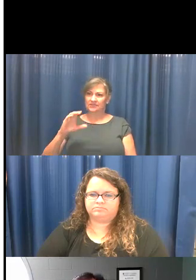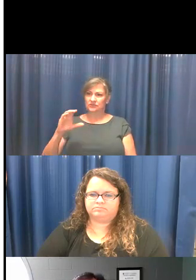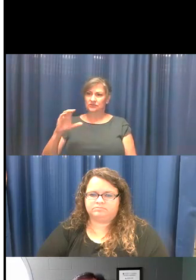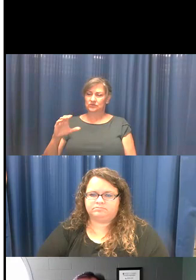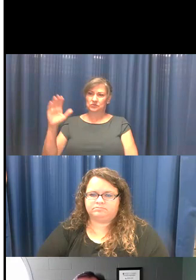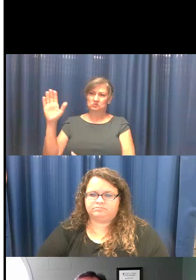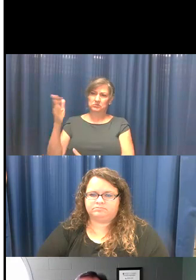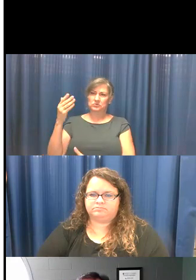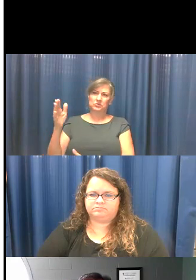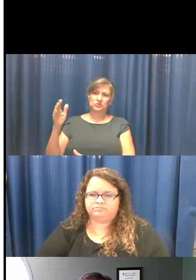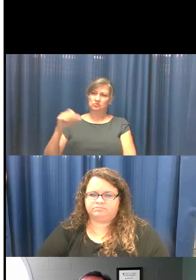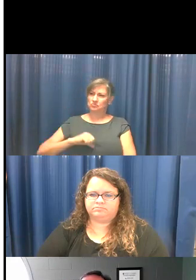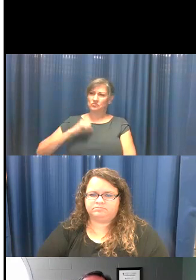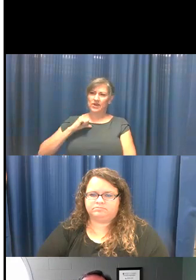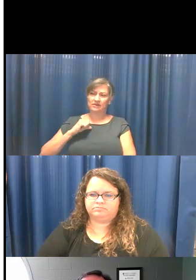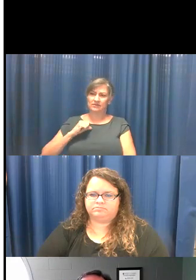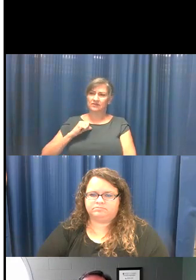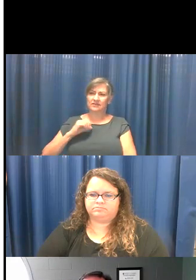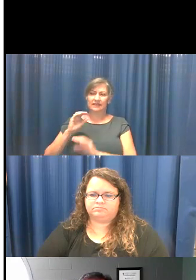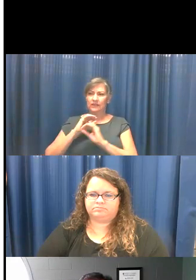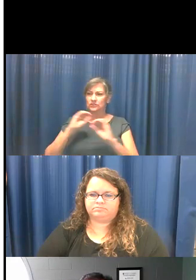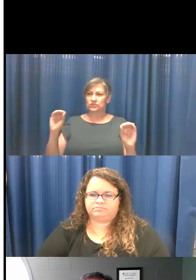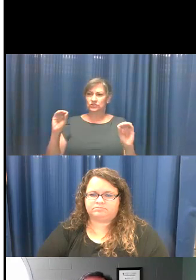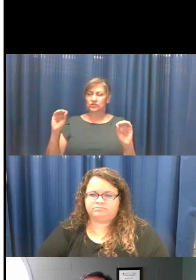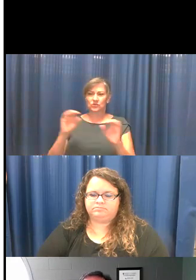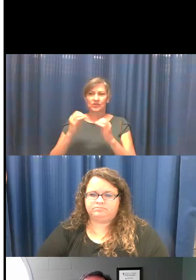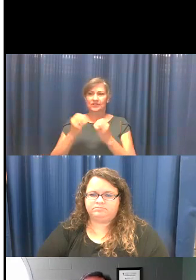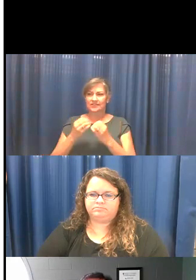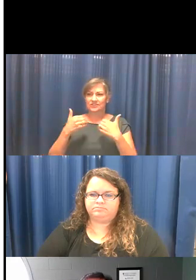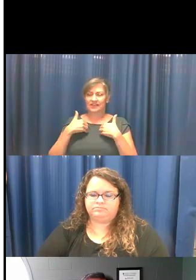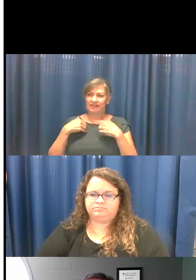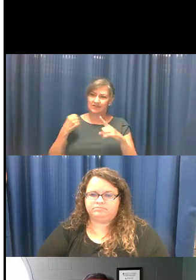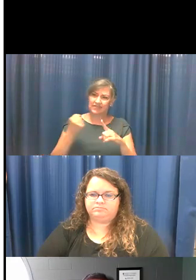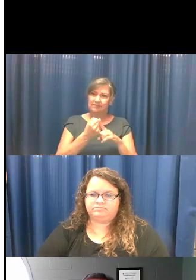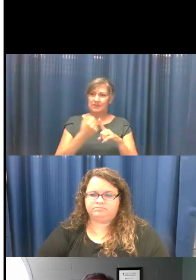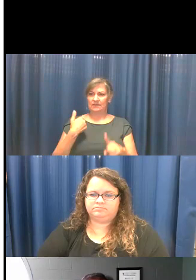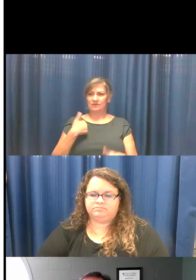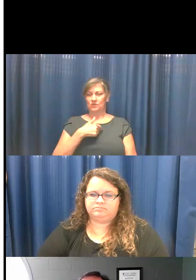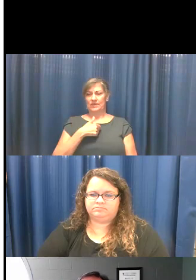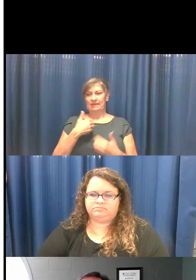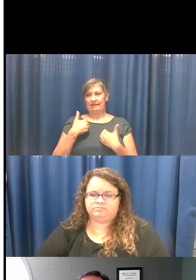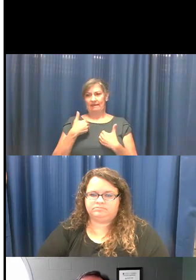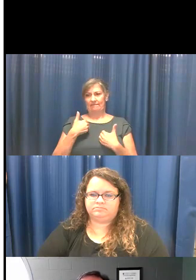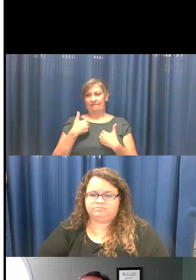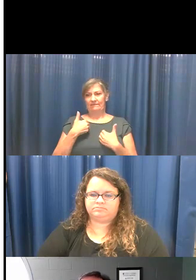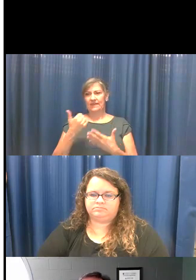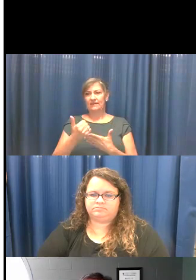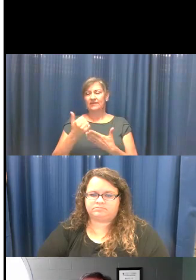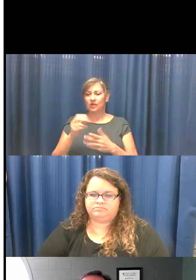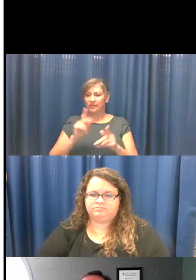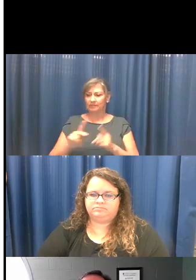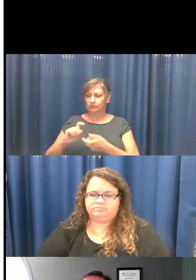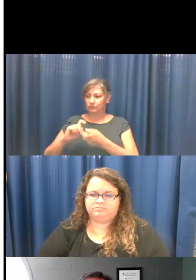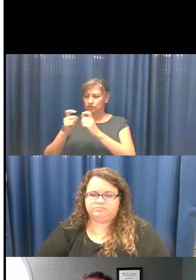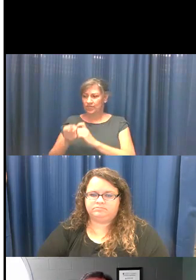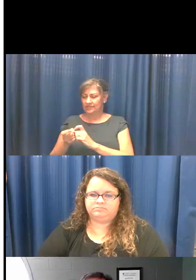banner, because there is no organization that can have the impact that we have of helping people move from